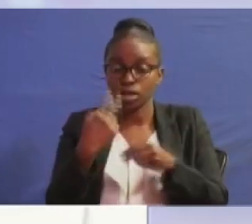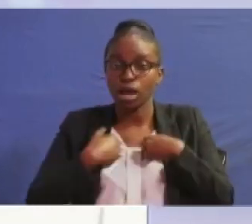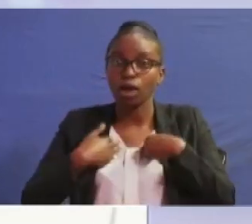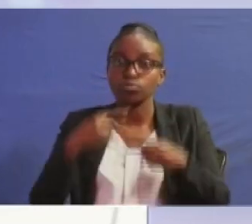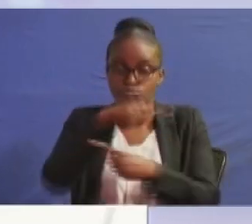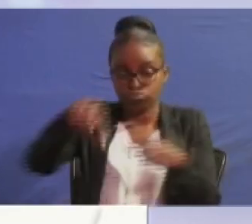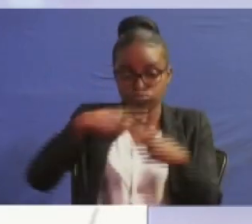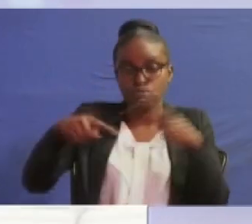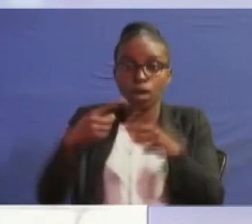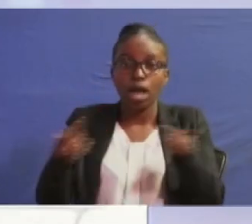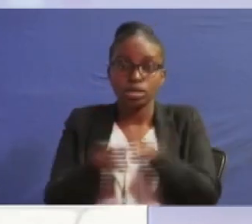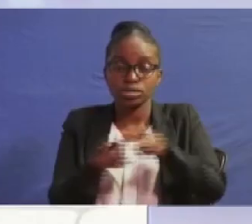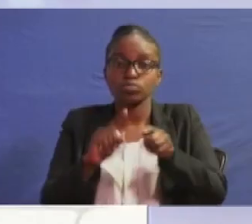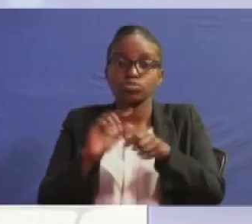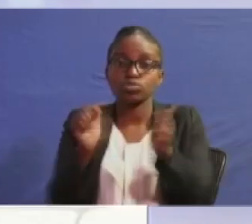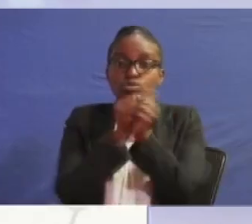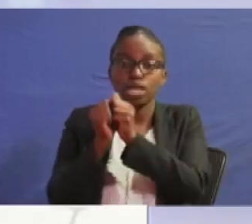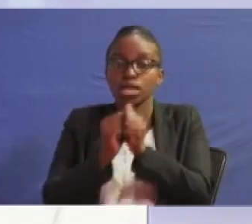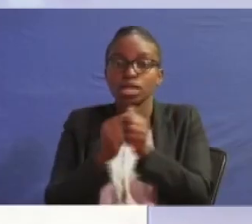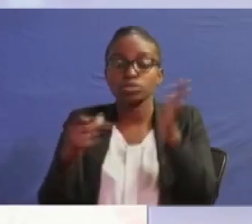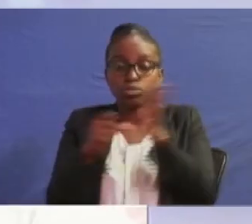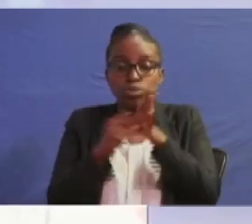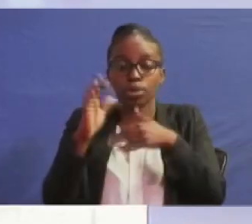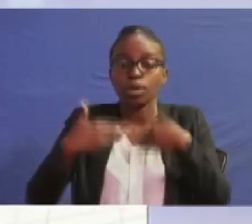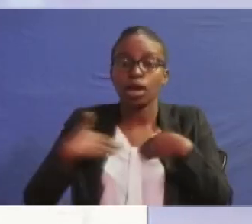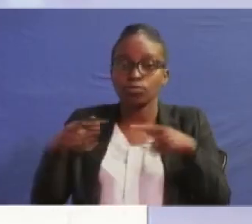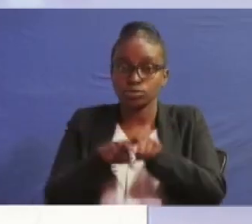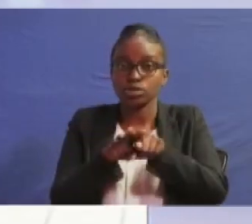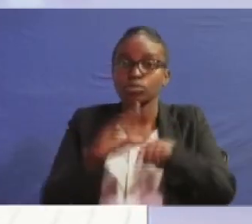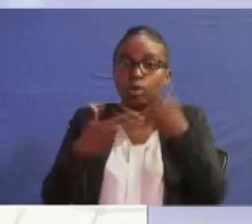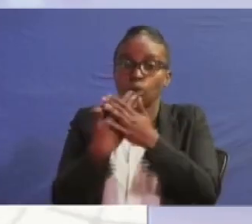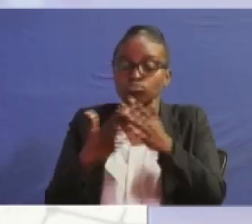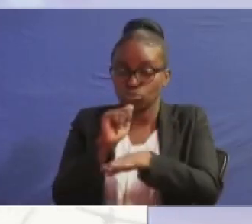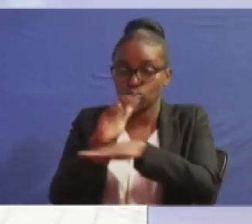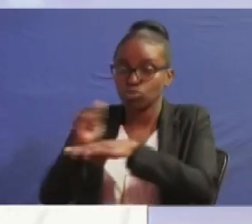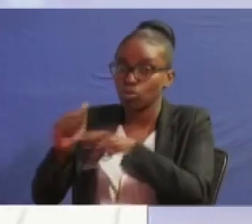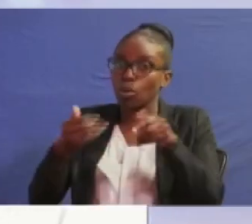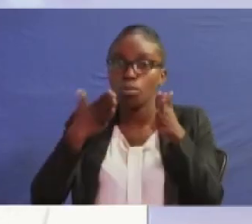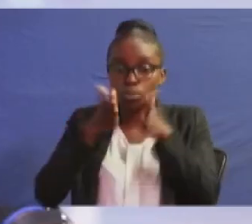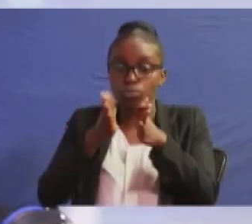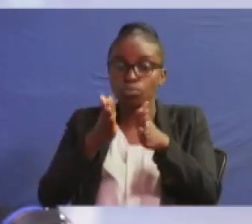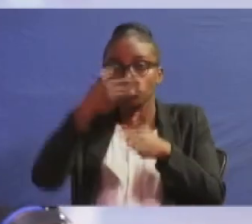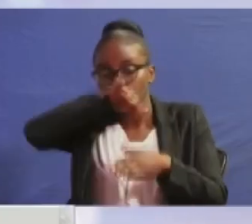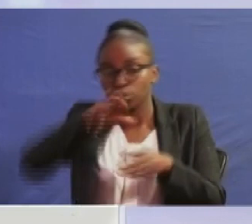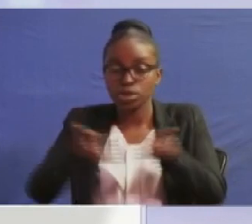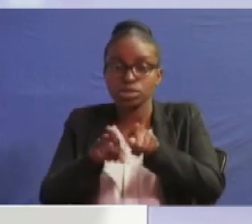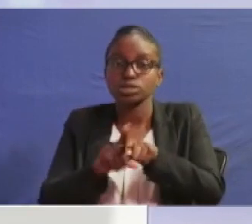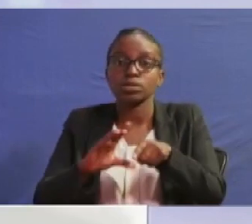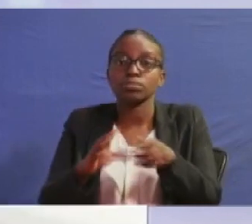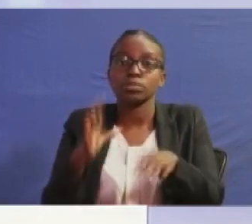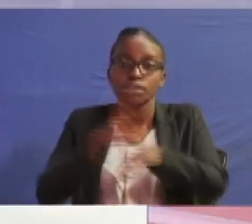participation engagement on the same issue, calling on Parliament to facilitate participation at the constituency